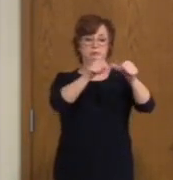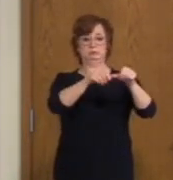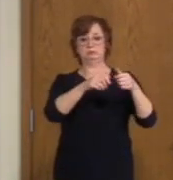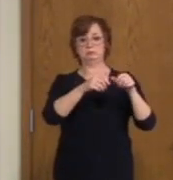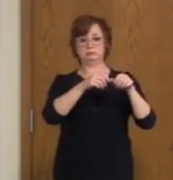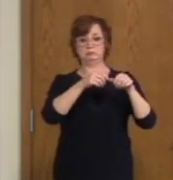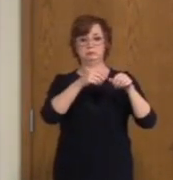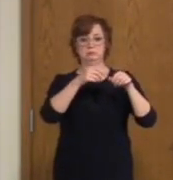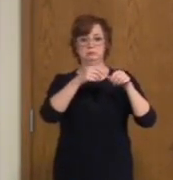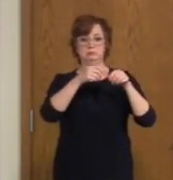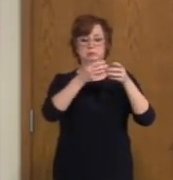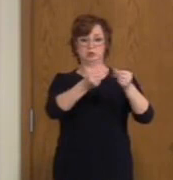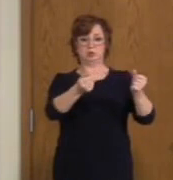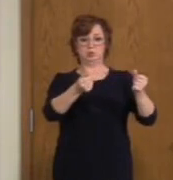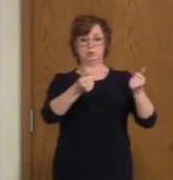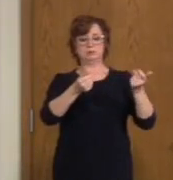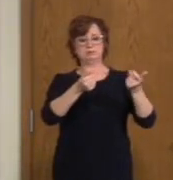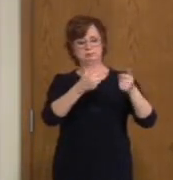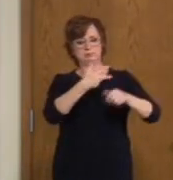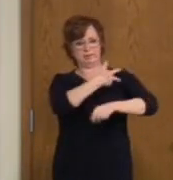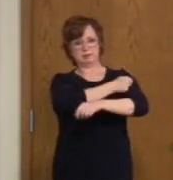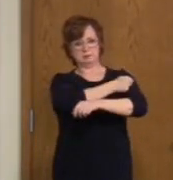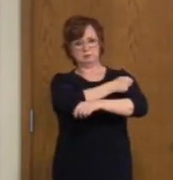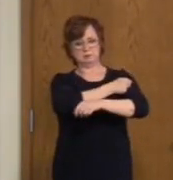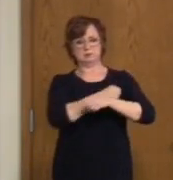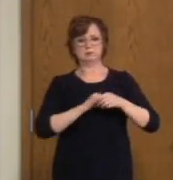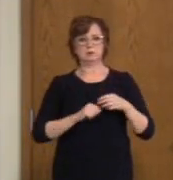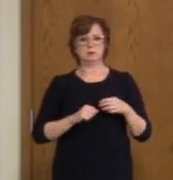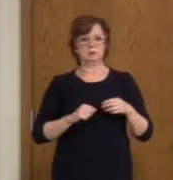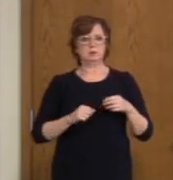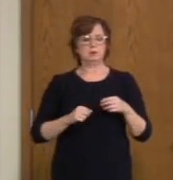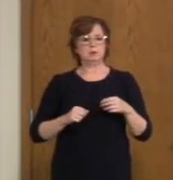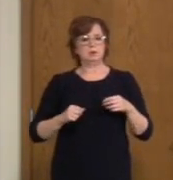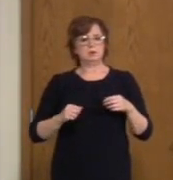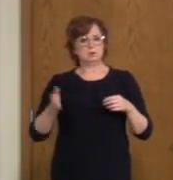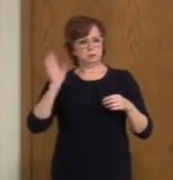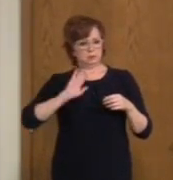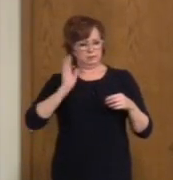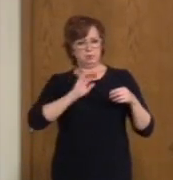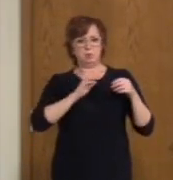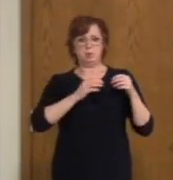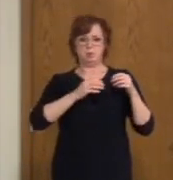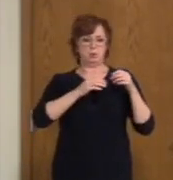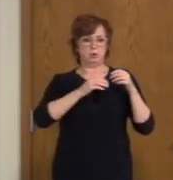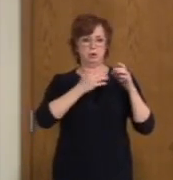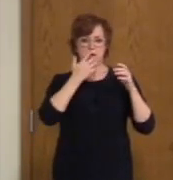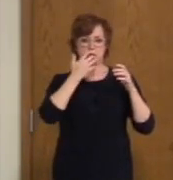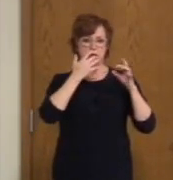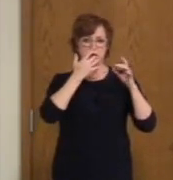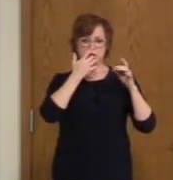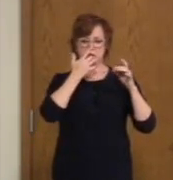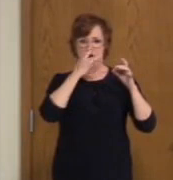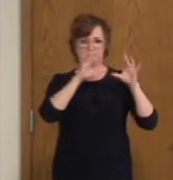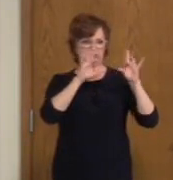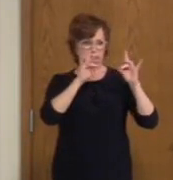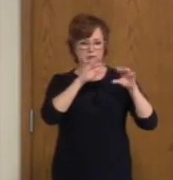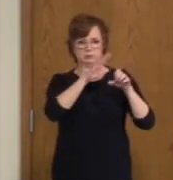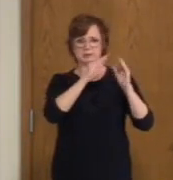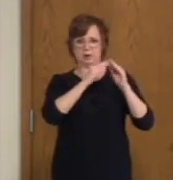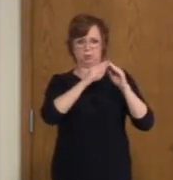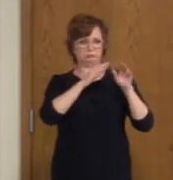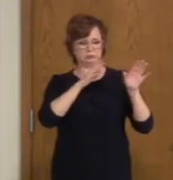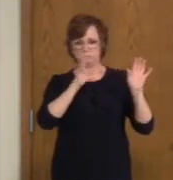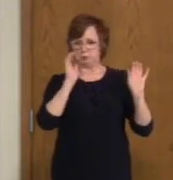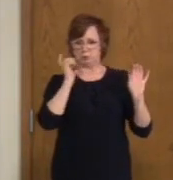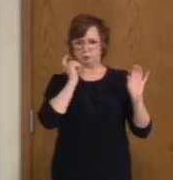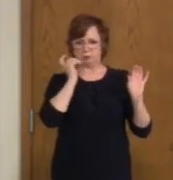prioritized those vaccines where we have higher case numbers in the early days, and now where we have variant case numbers here today. And we